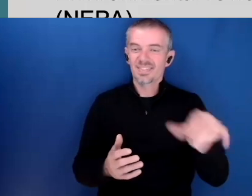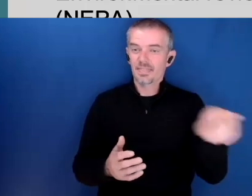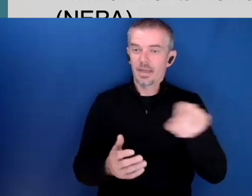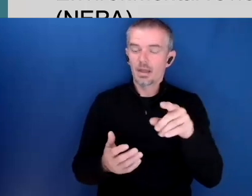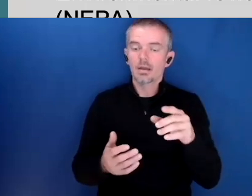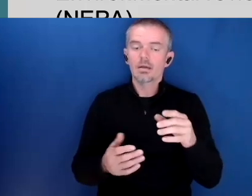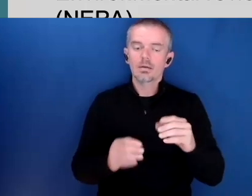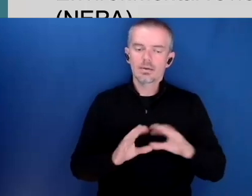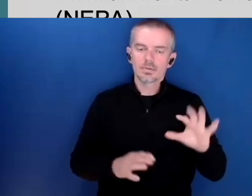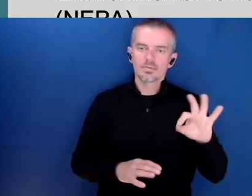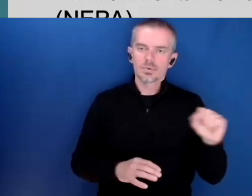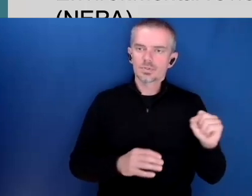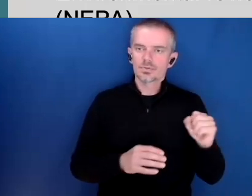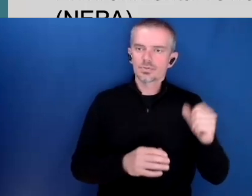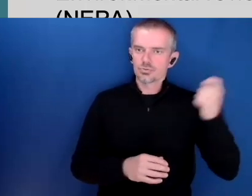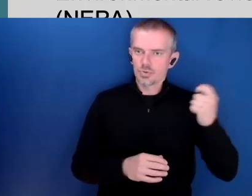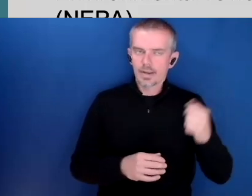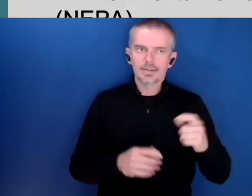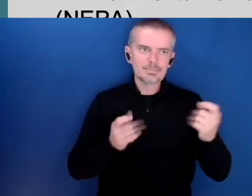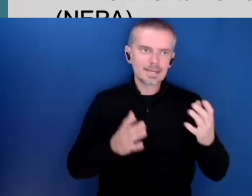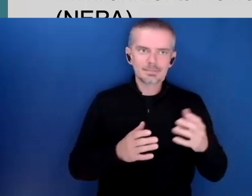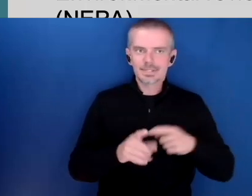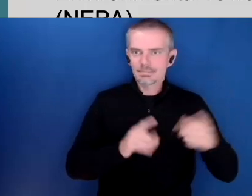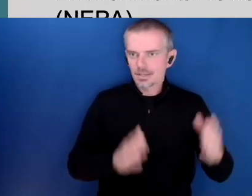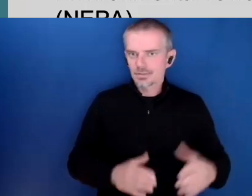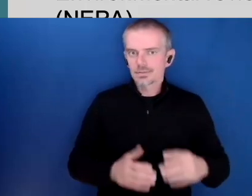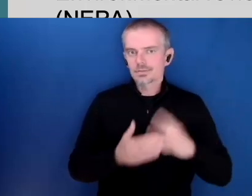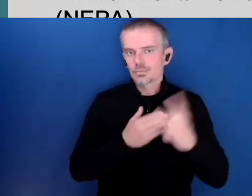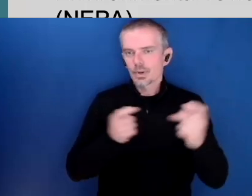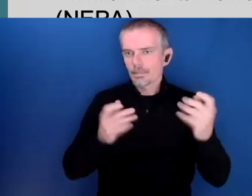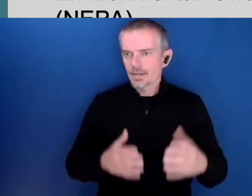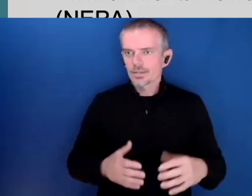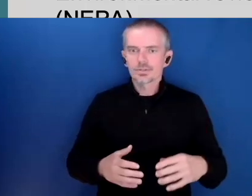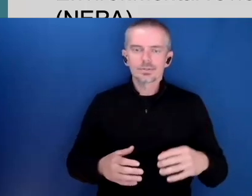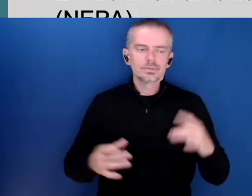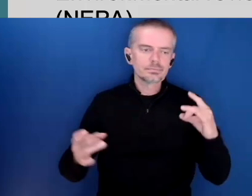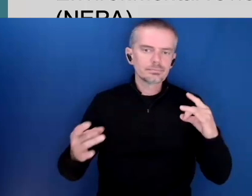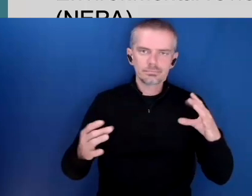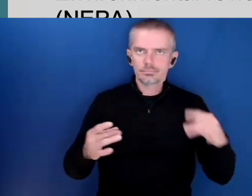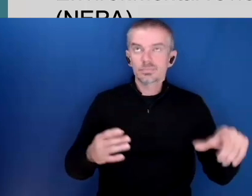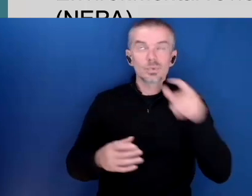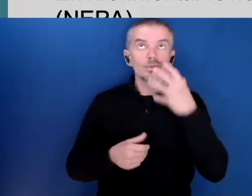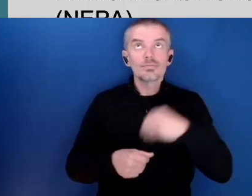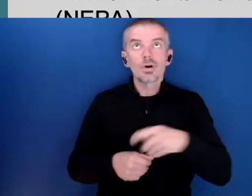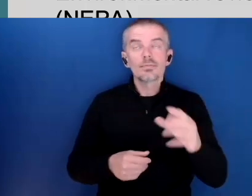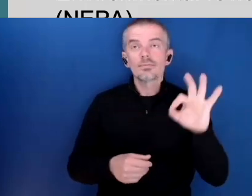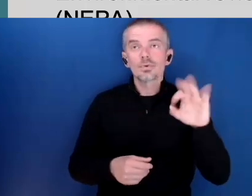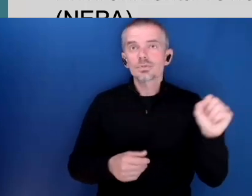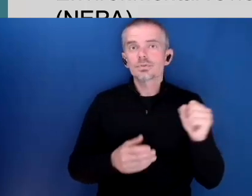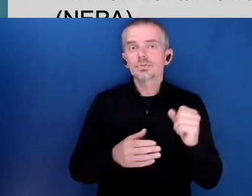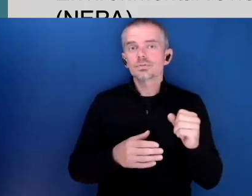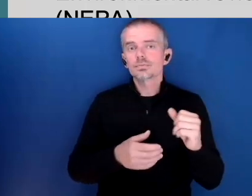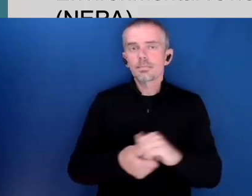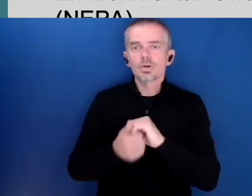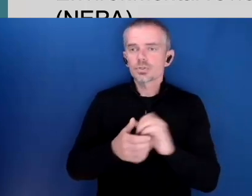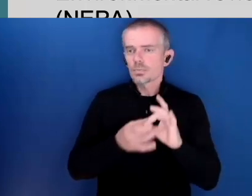Service grants, management specialists, program managers, potentially Forest Service partnership coordinators, but